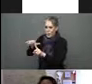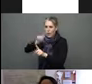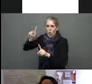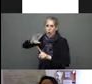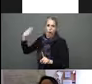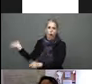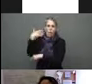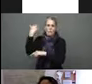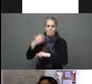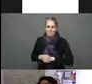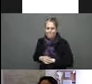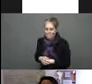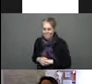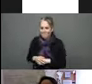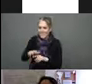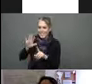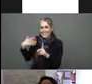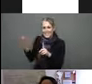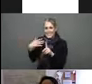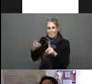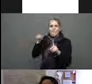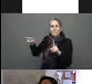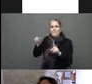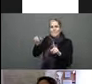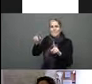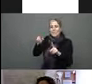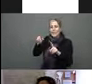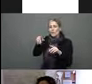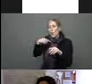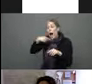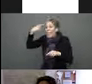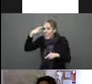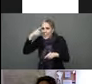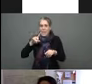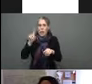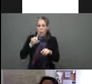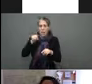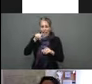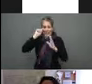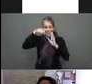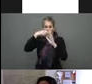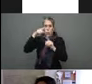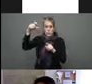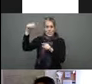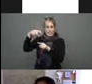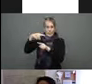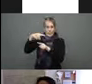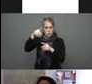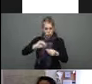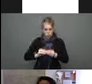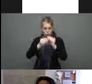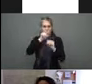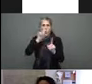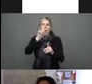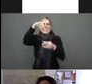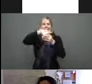something about, um, the, the, relative salience of these elements in the event as well. Um, I have no idea at the moment, but it is